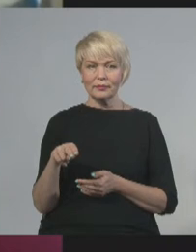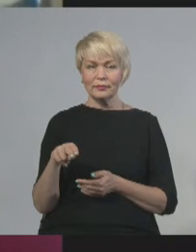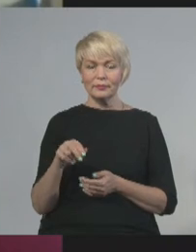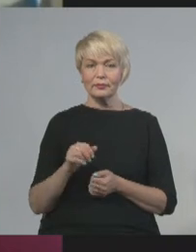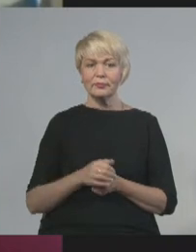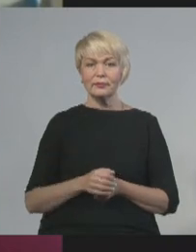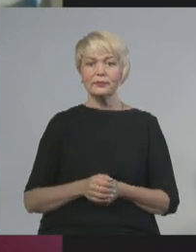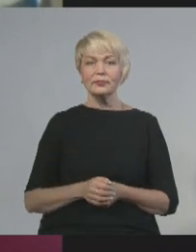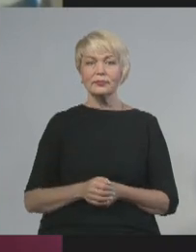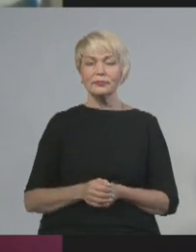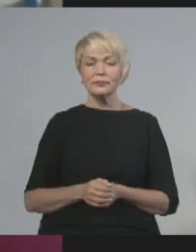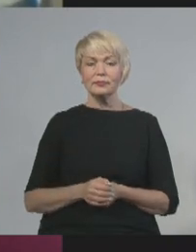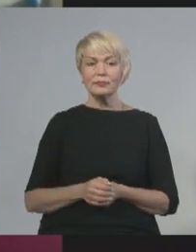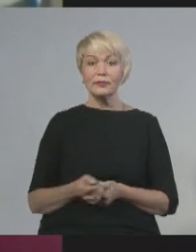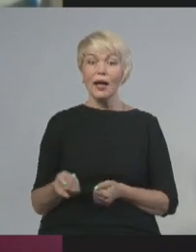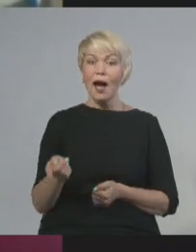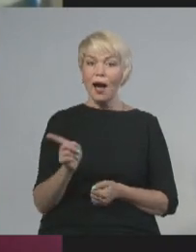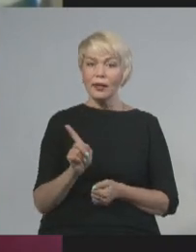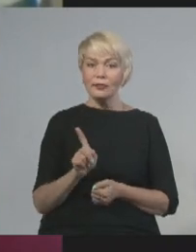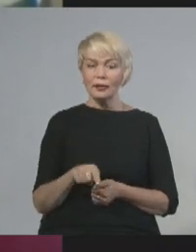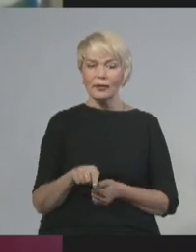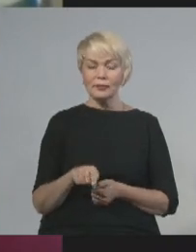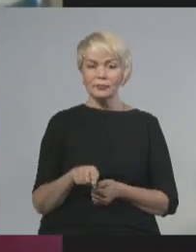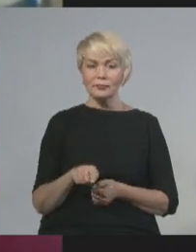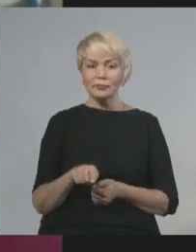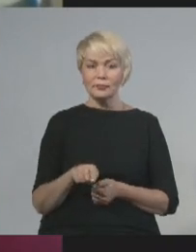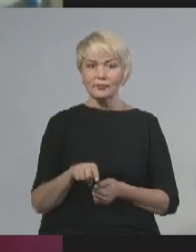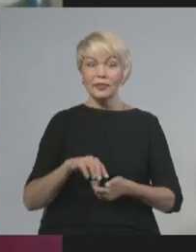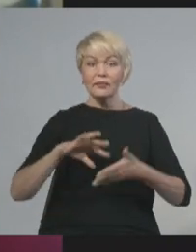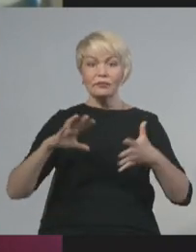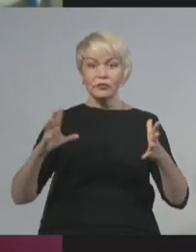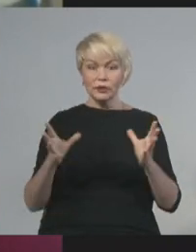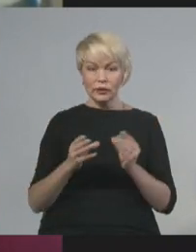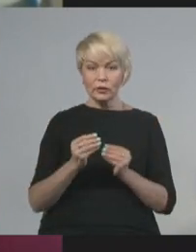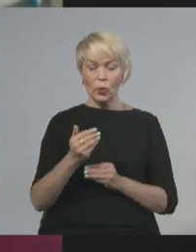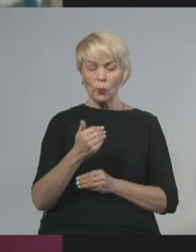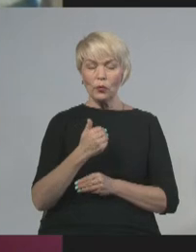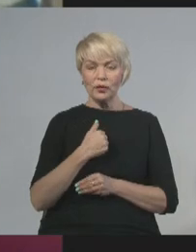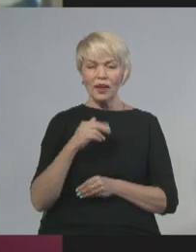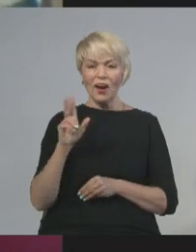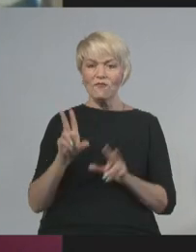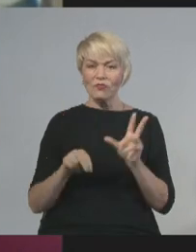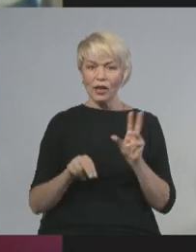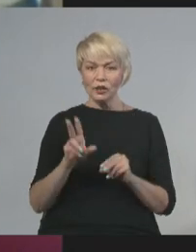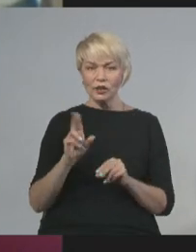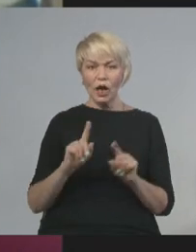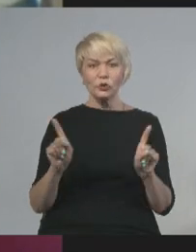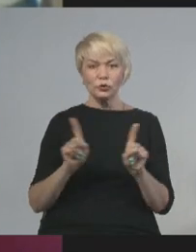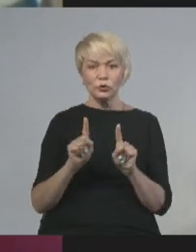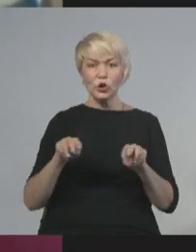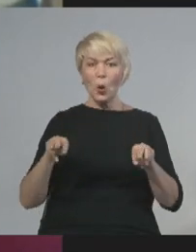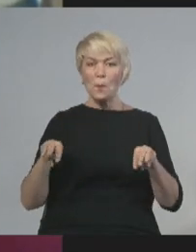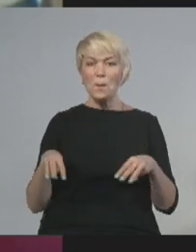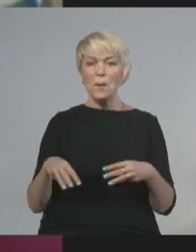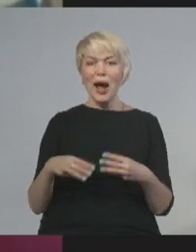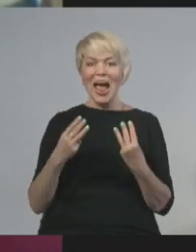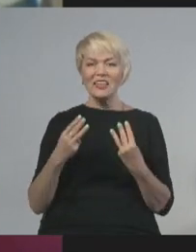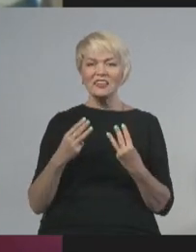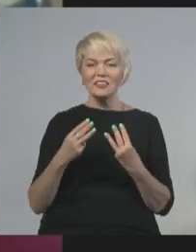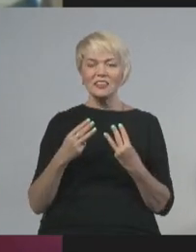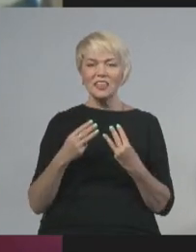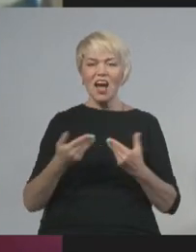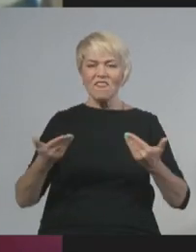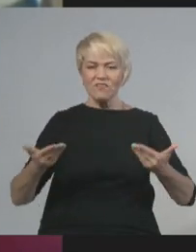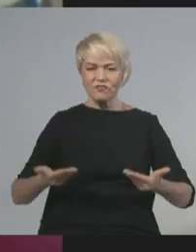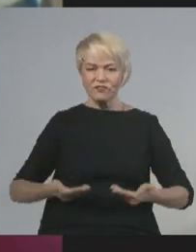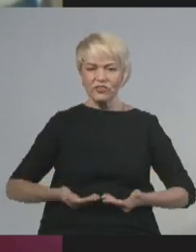question but um overall i i think um the media is surviving i mean uh for sure it's